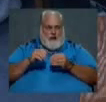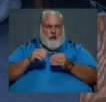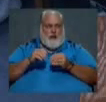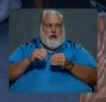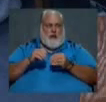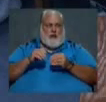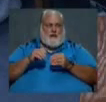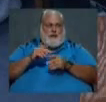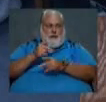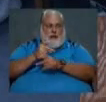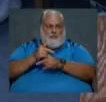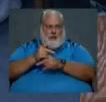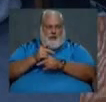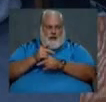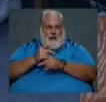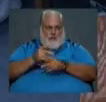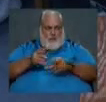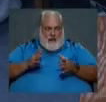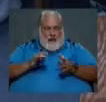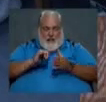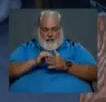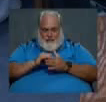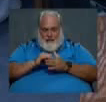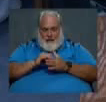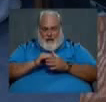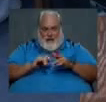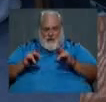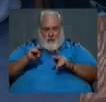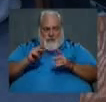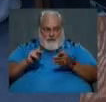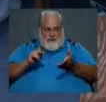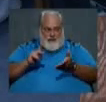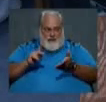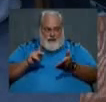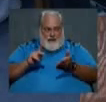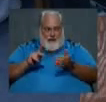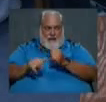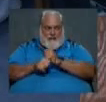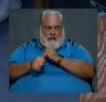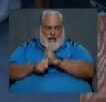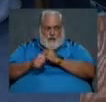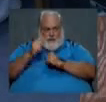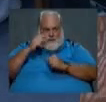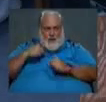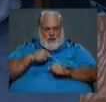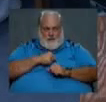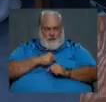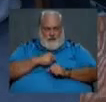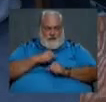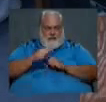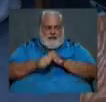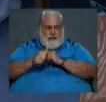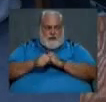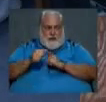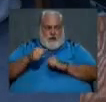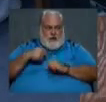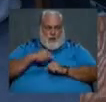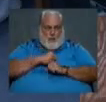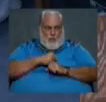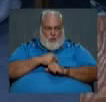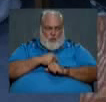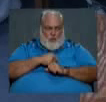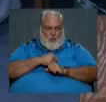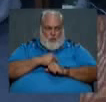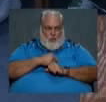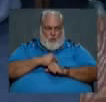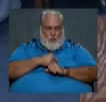house. If you put it, that people over there, that is danger. That is danger because we are